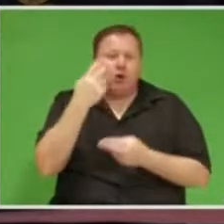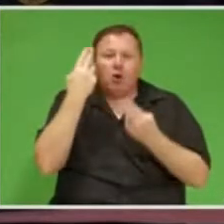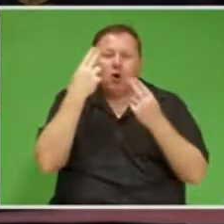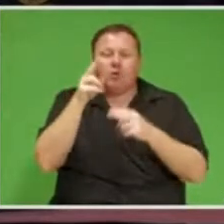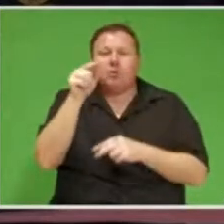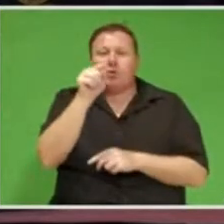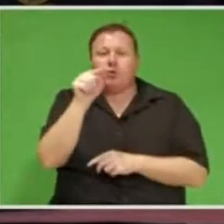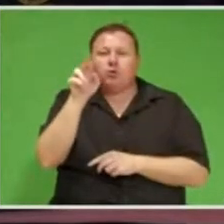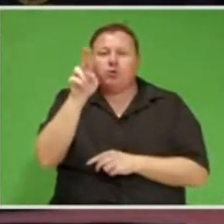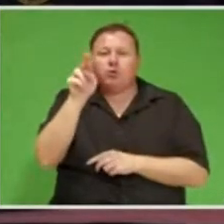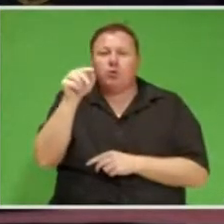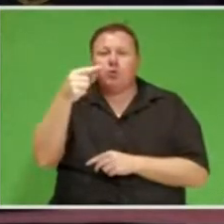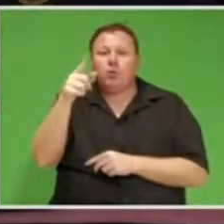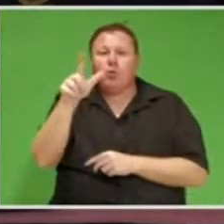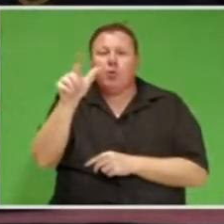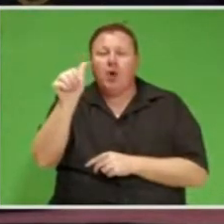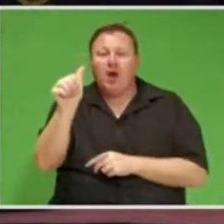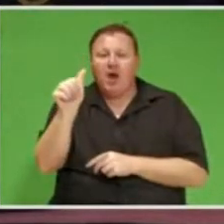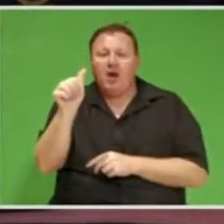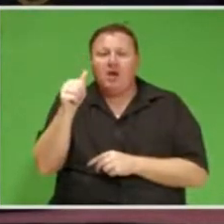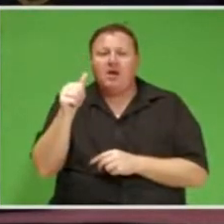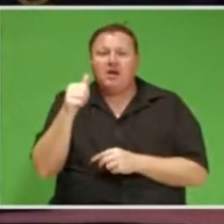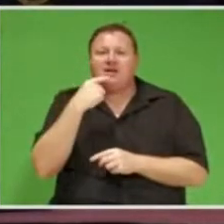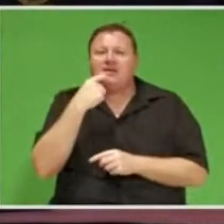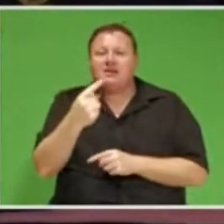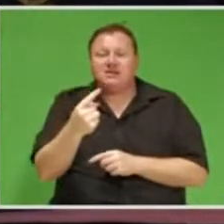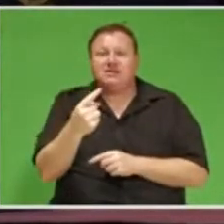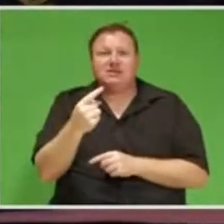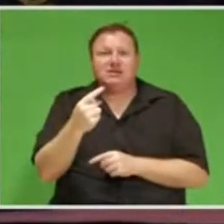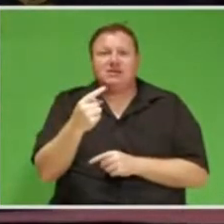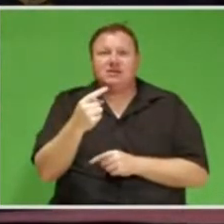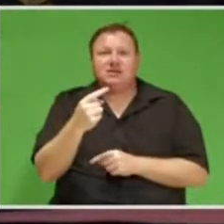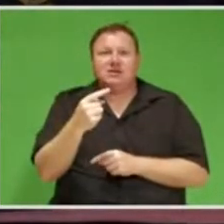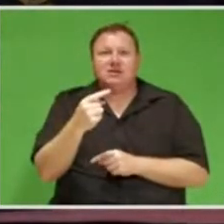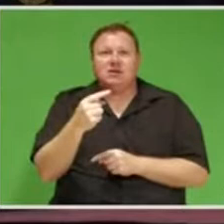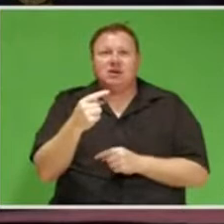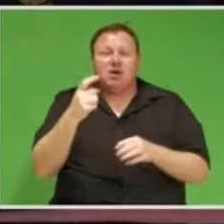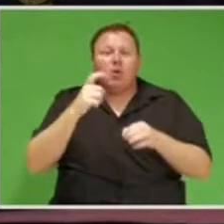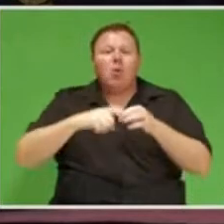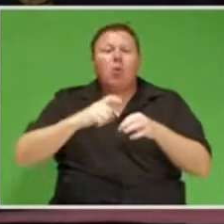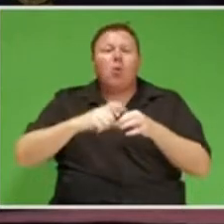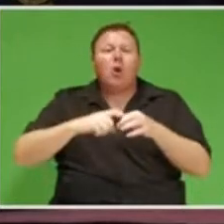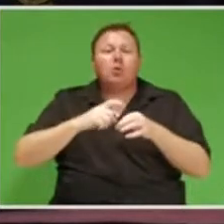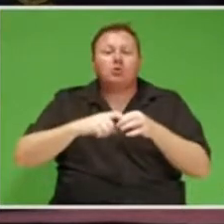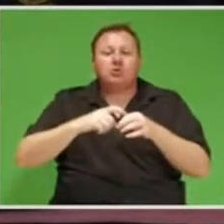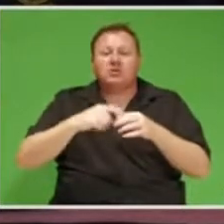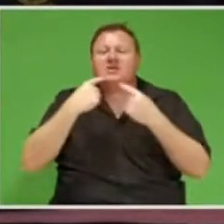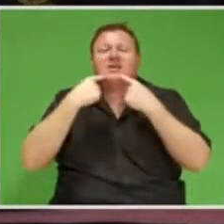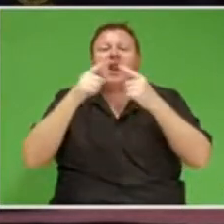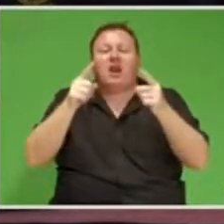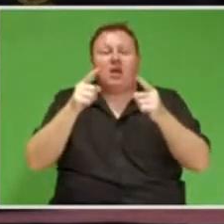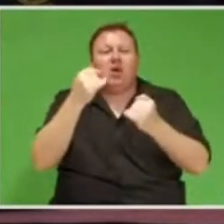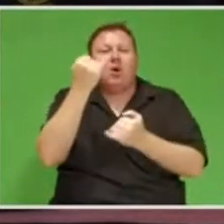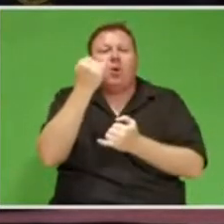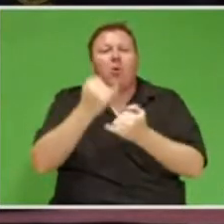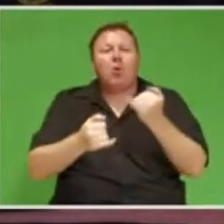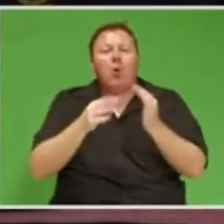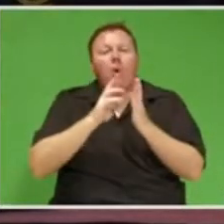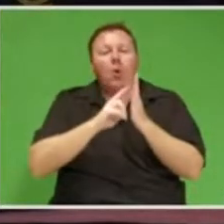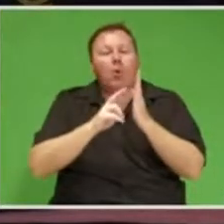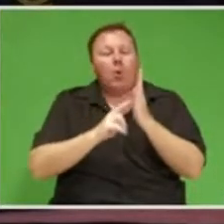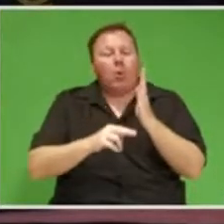Zungula raised, it is because it is not, he quoted a wrong rule. And that's